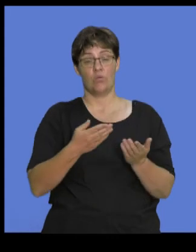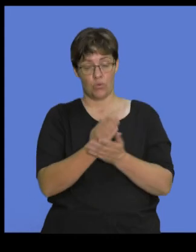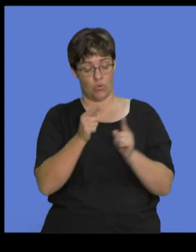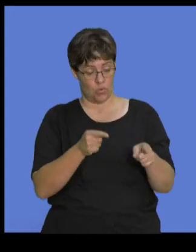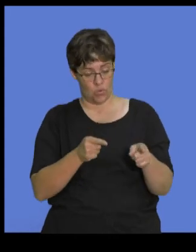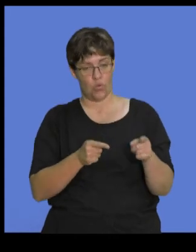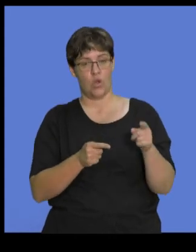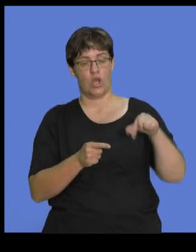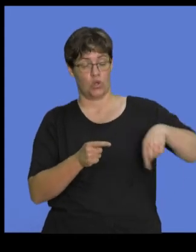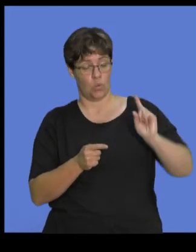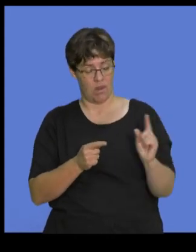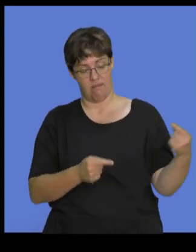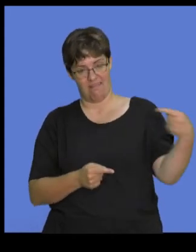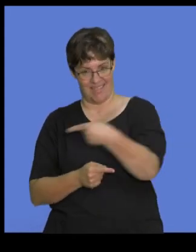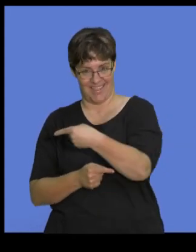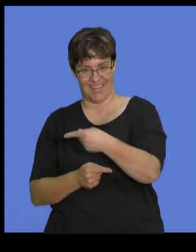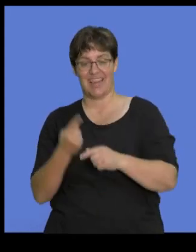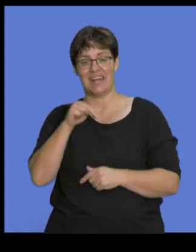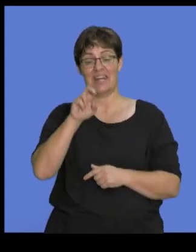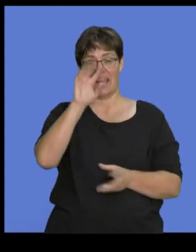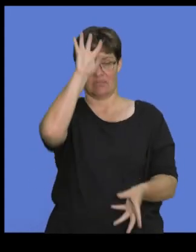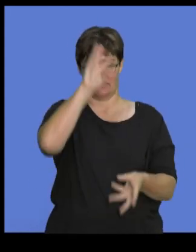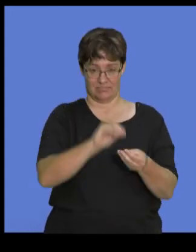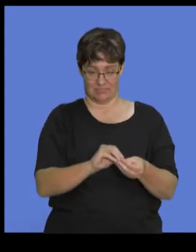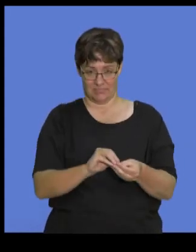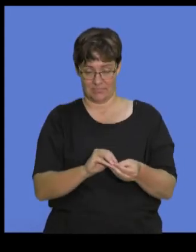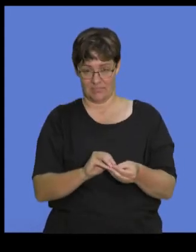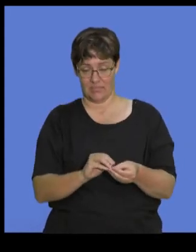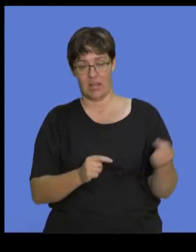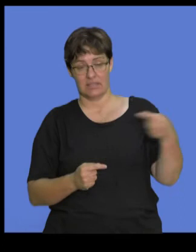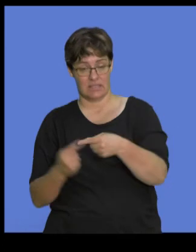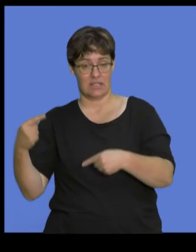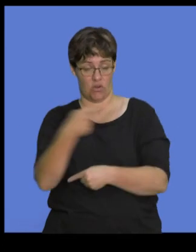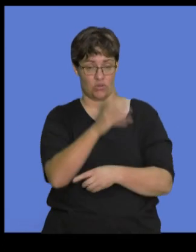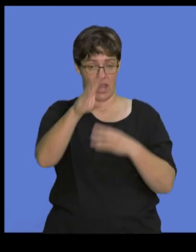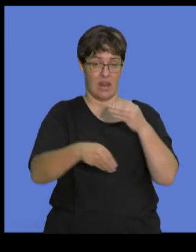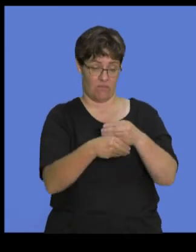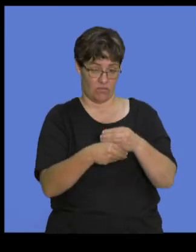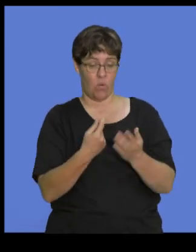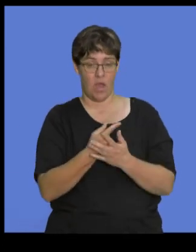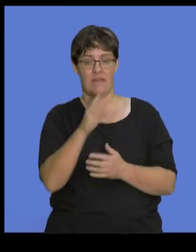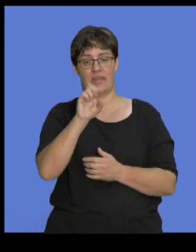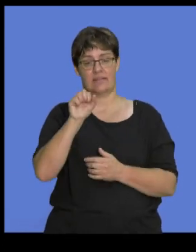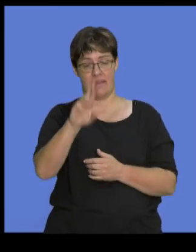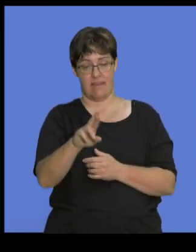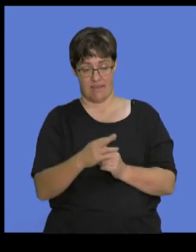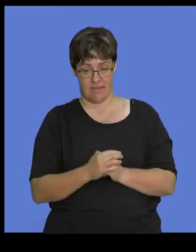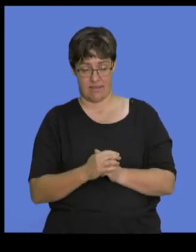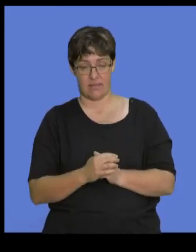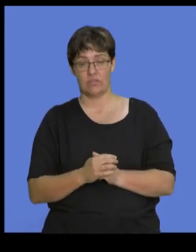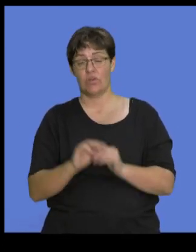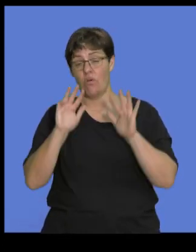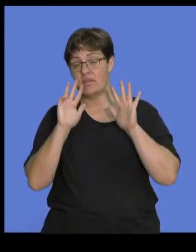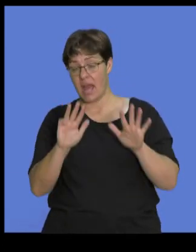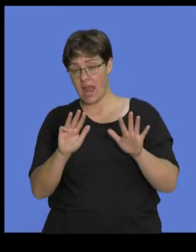direction of E due to Q1. Remember, net takes into account the direction because these essentially are vectors,